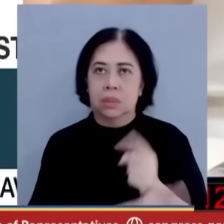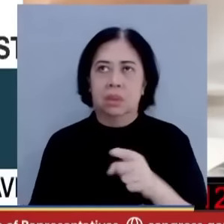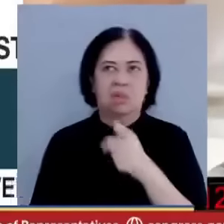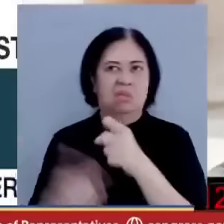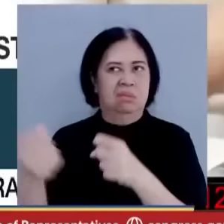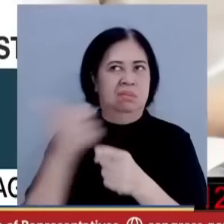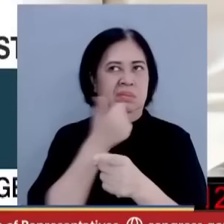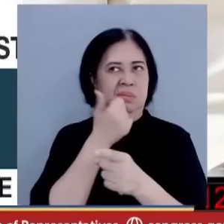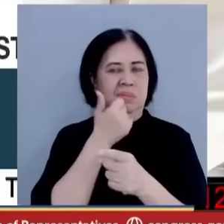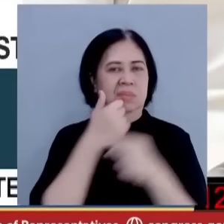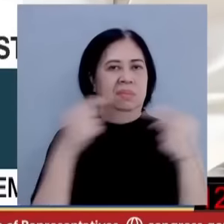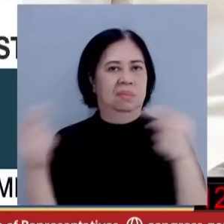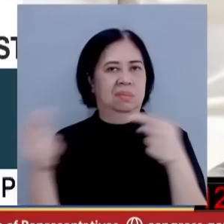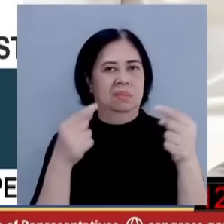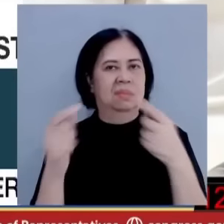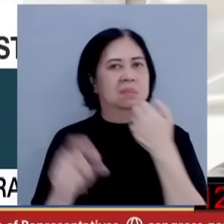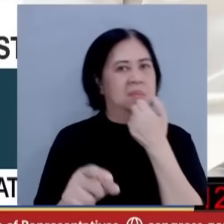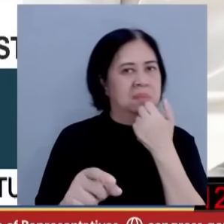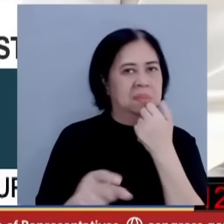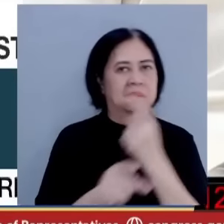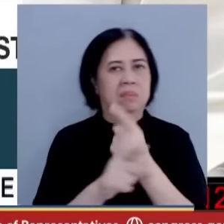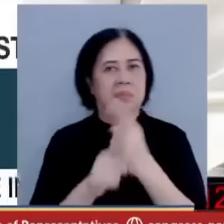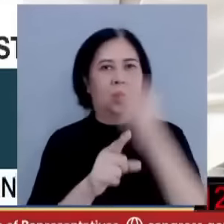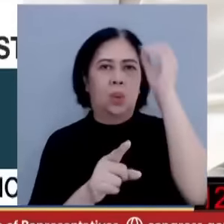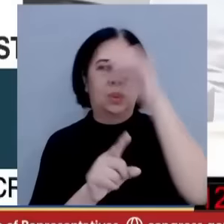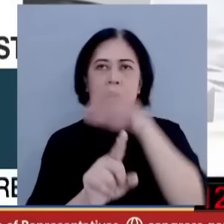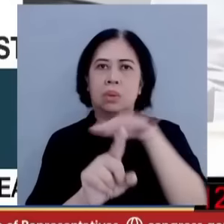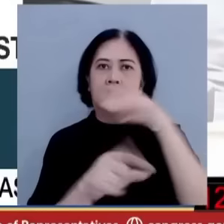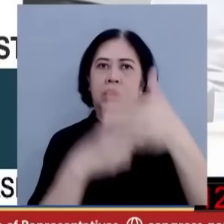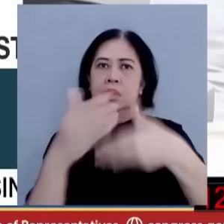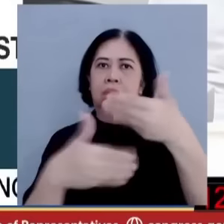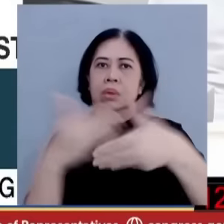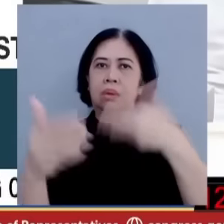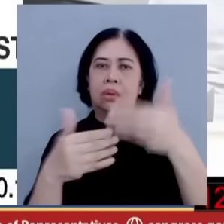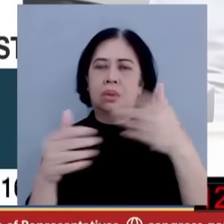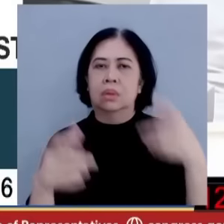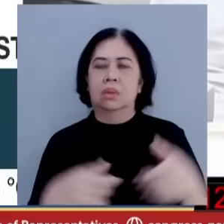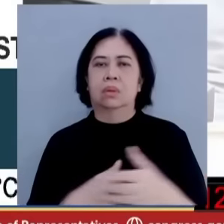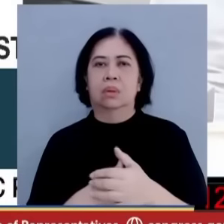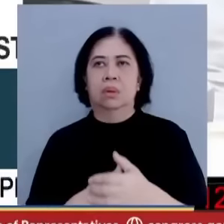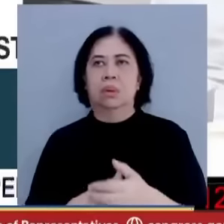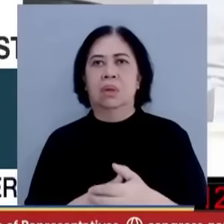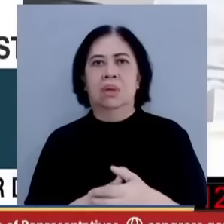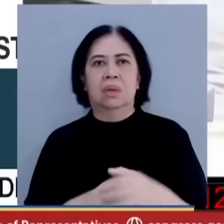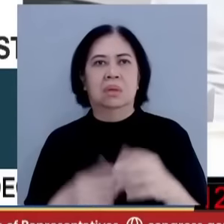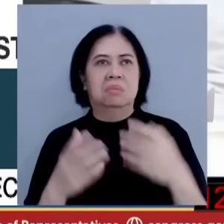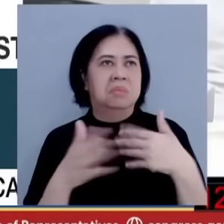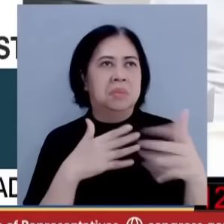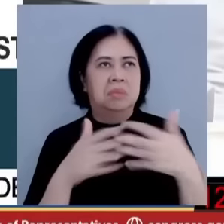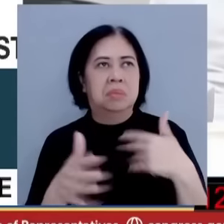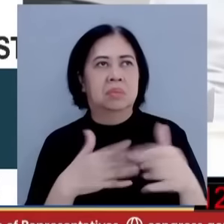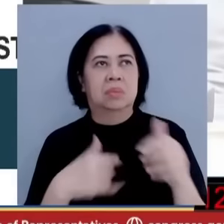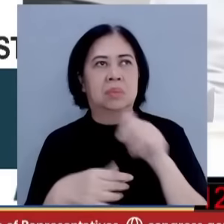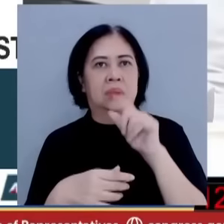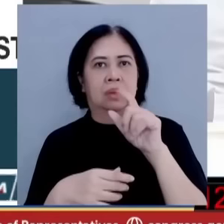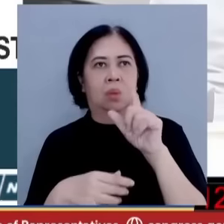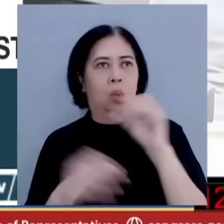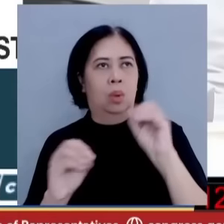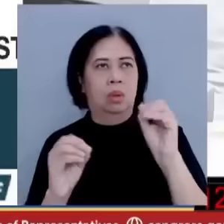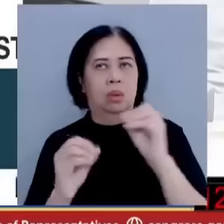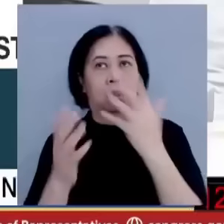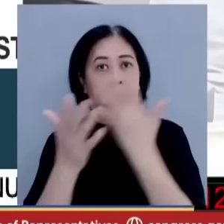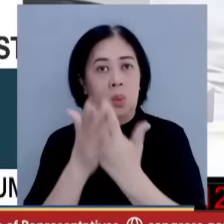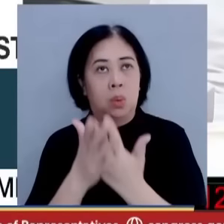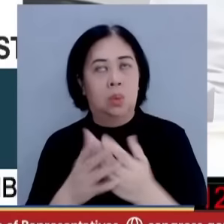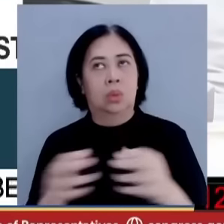so it's not just having to put someone in jail or having to you know, throw all